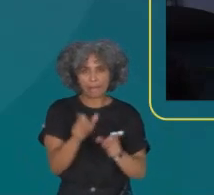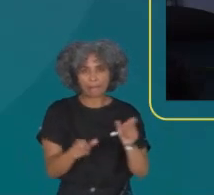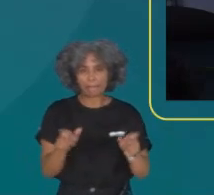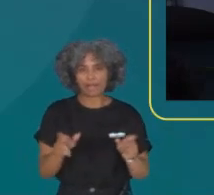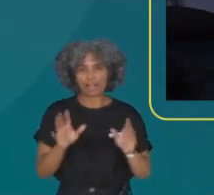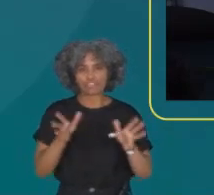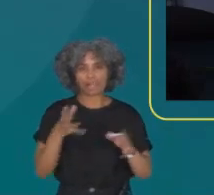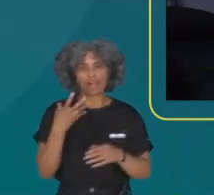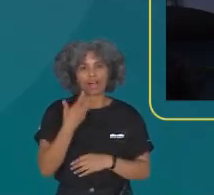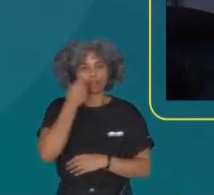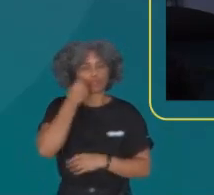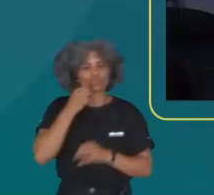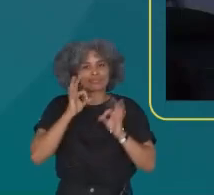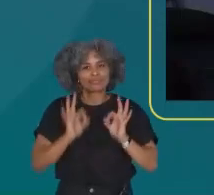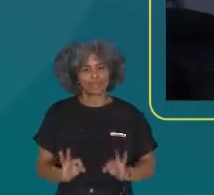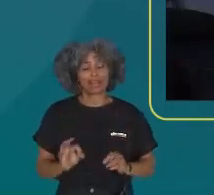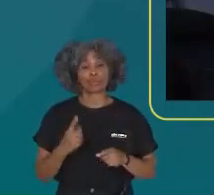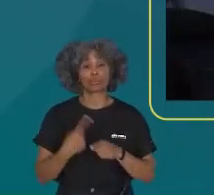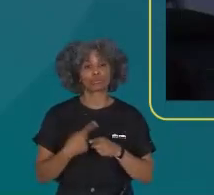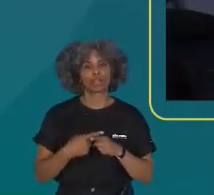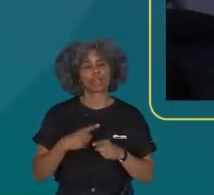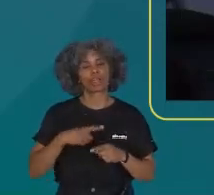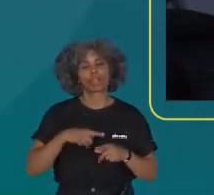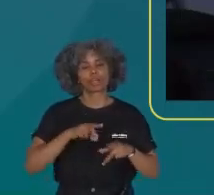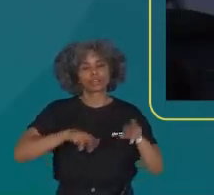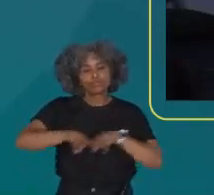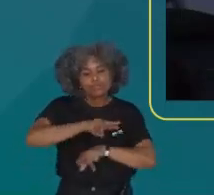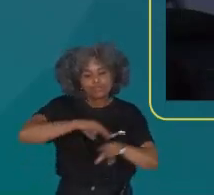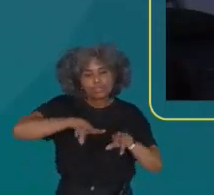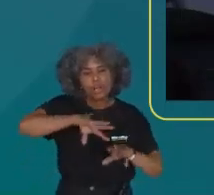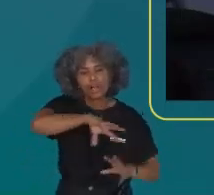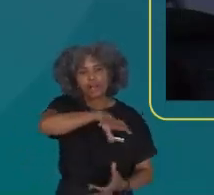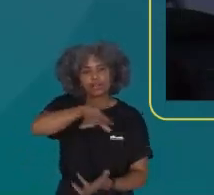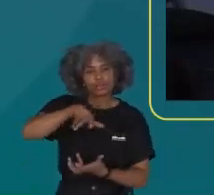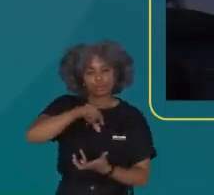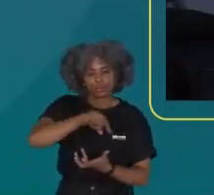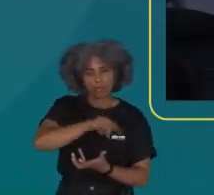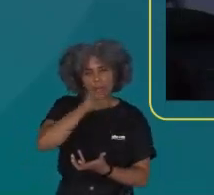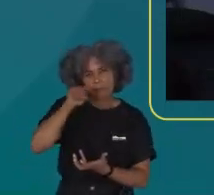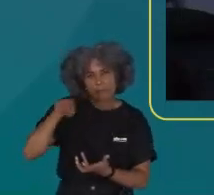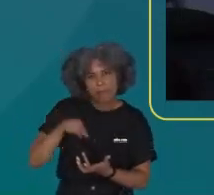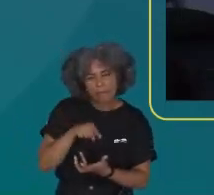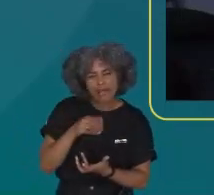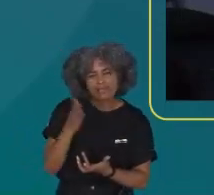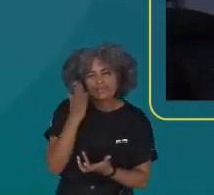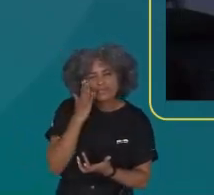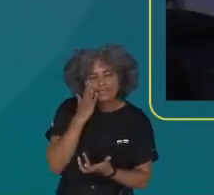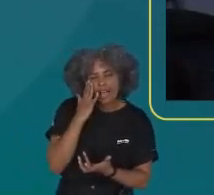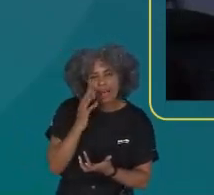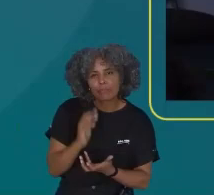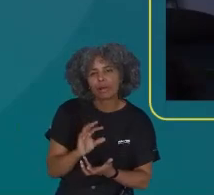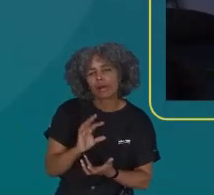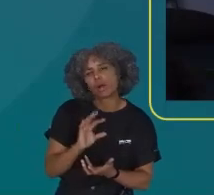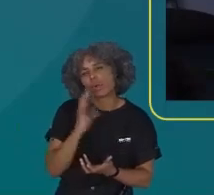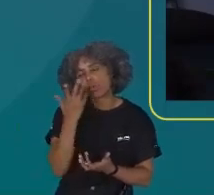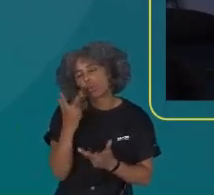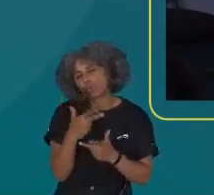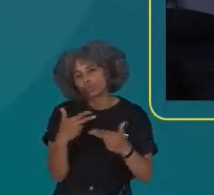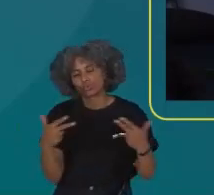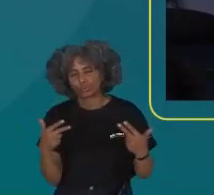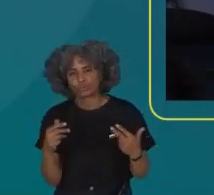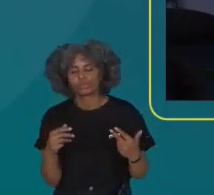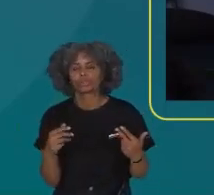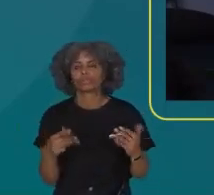even though it's something that was that took place at the country level. We all know